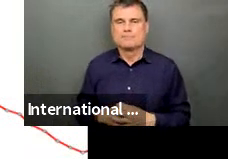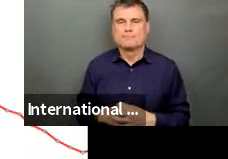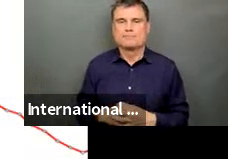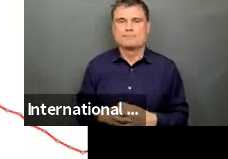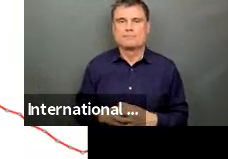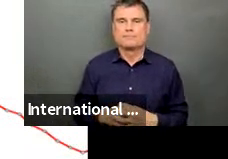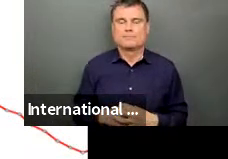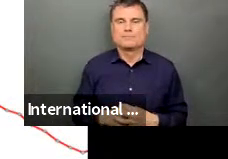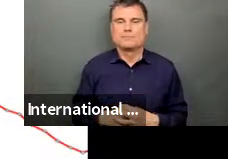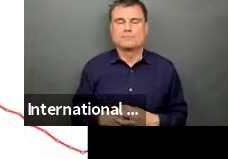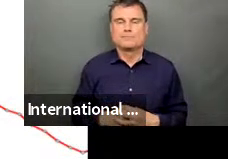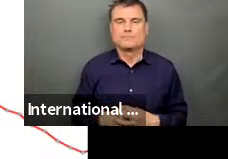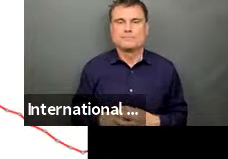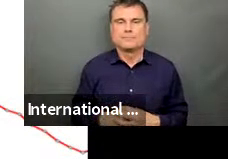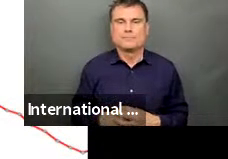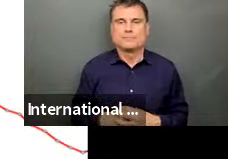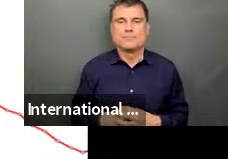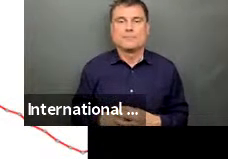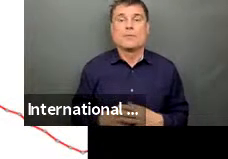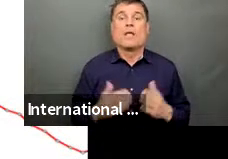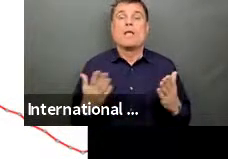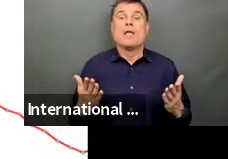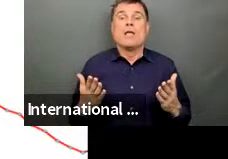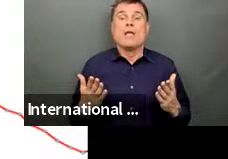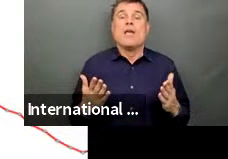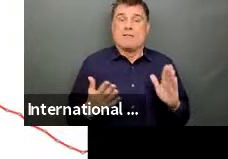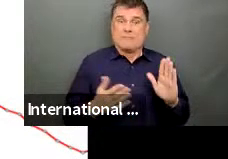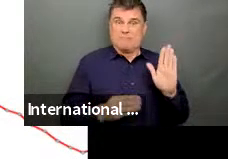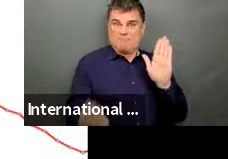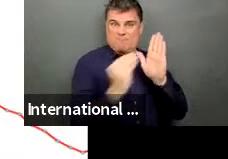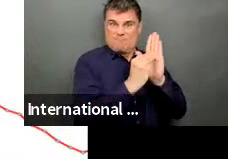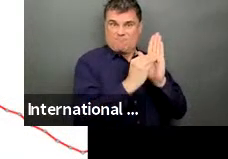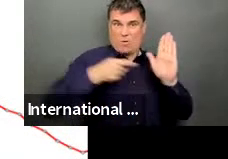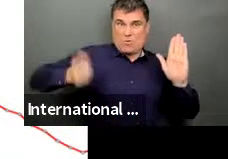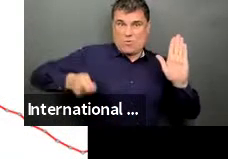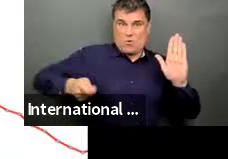the ban did not see a decline at first.